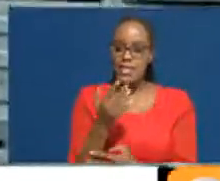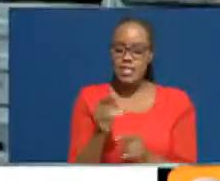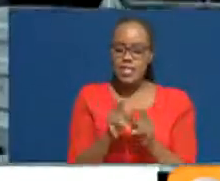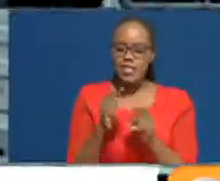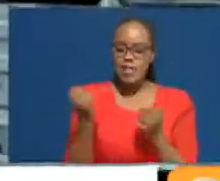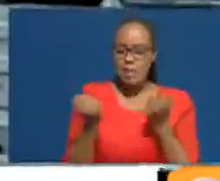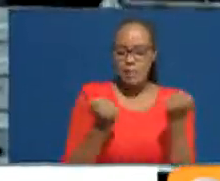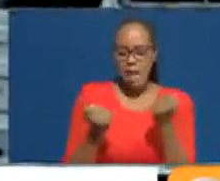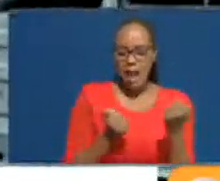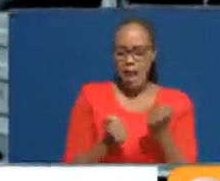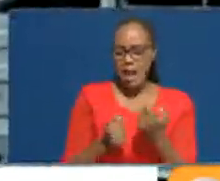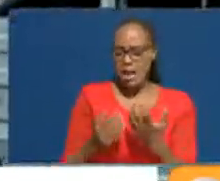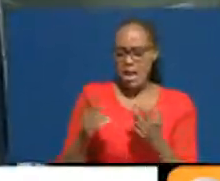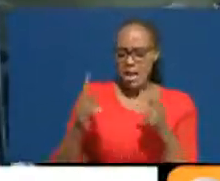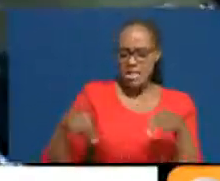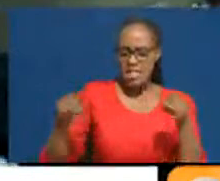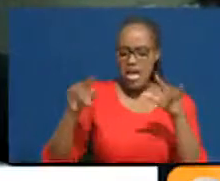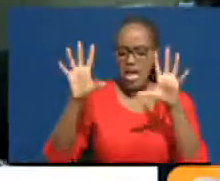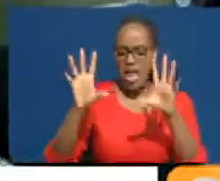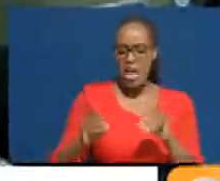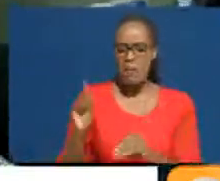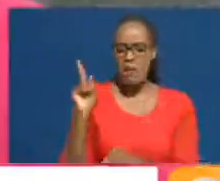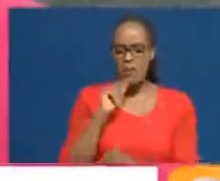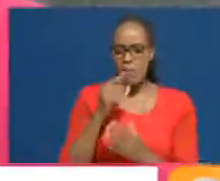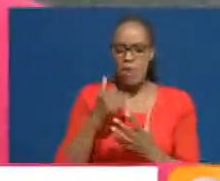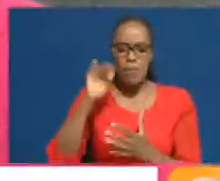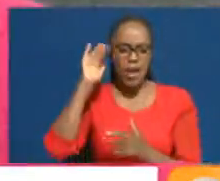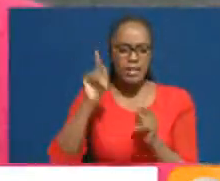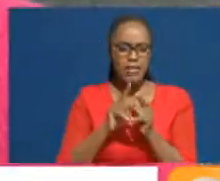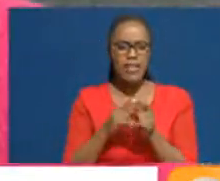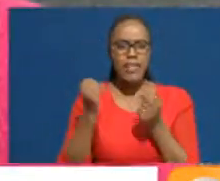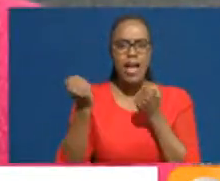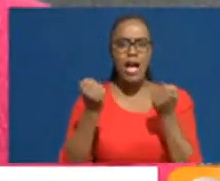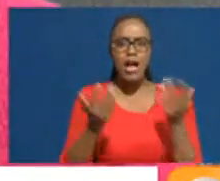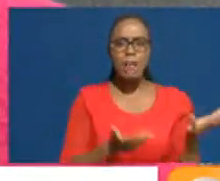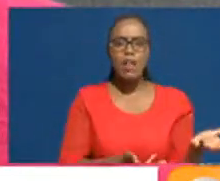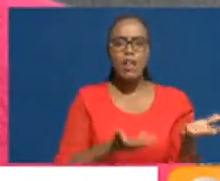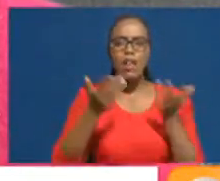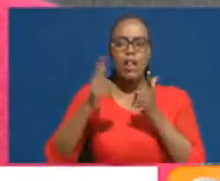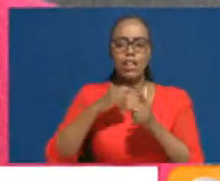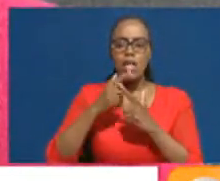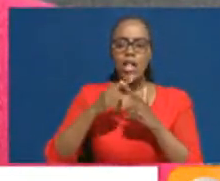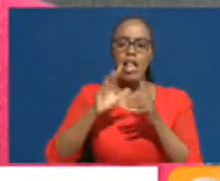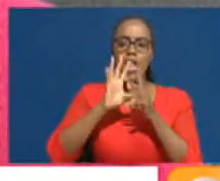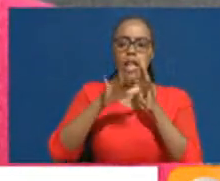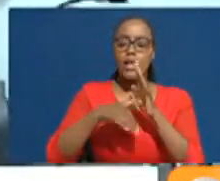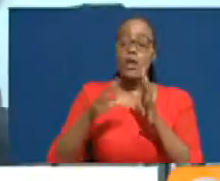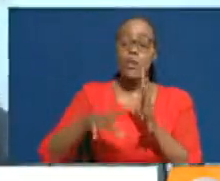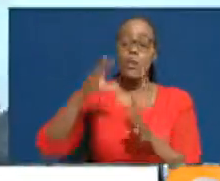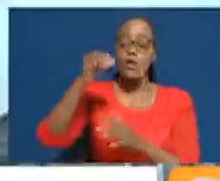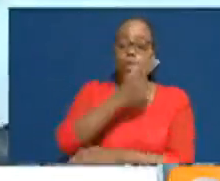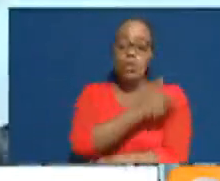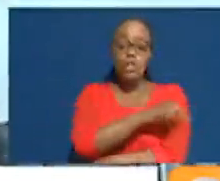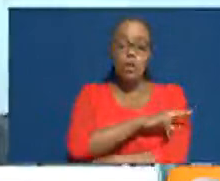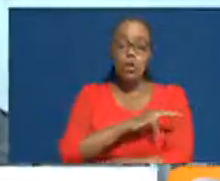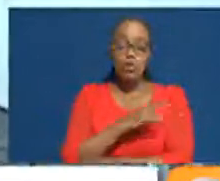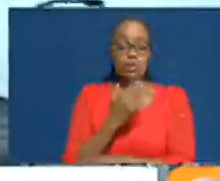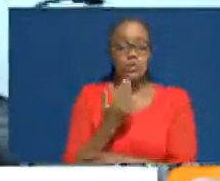gari. La pili tulisikia kama gari imebebwa juu, kisha tulijipata hospitali.